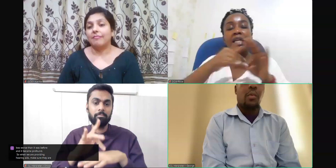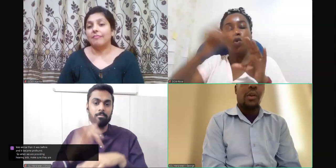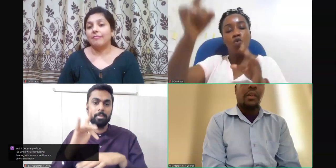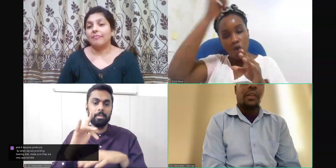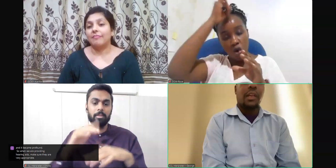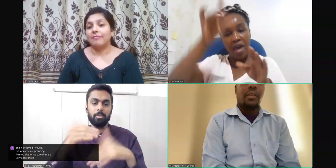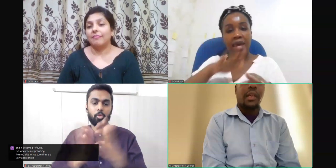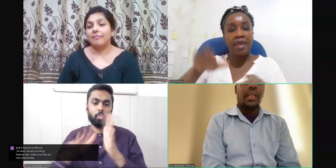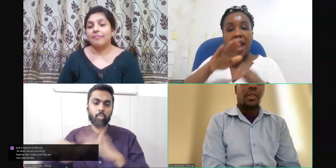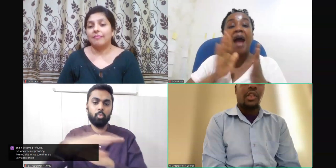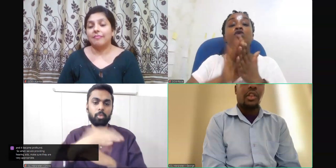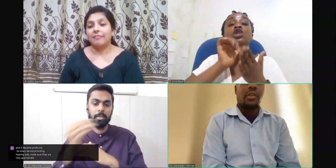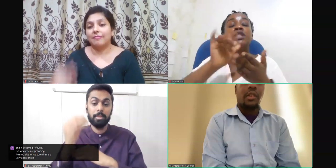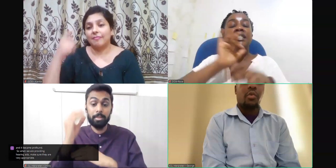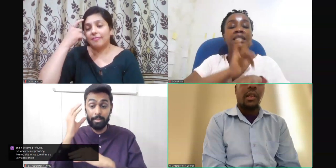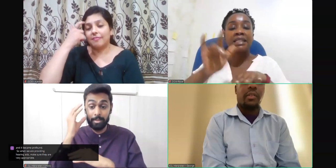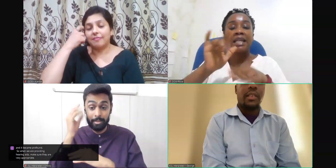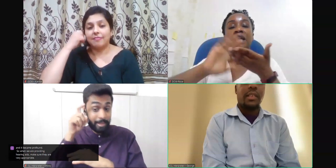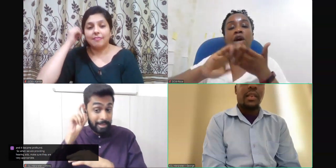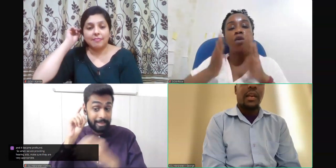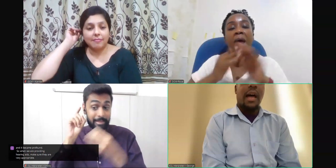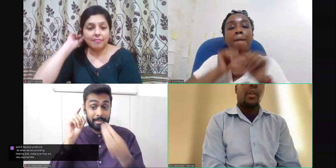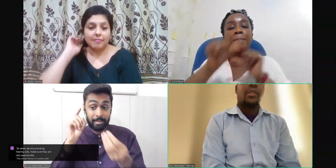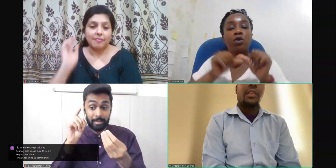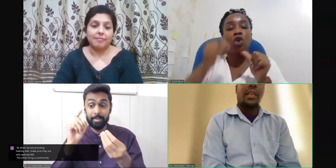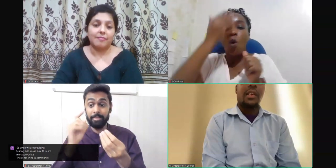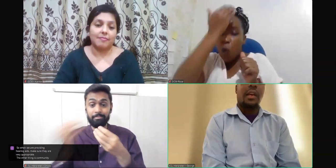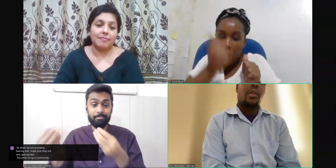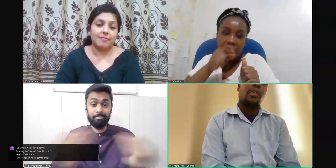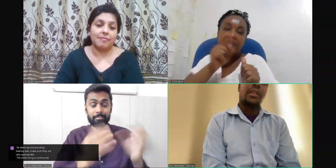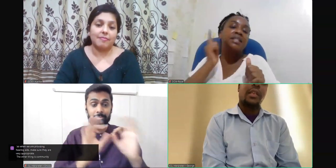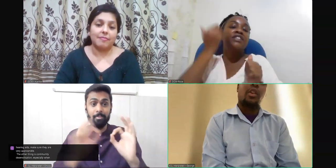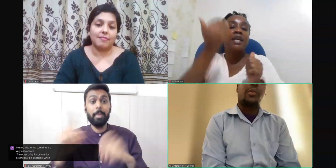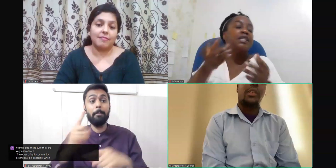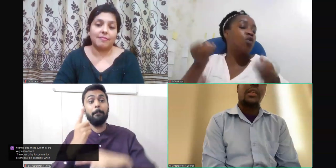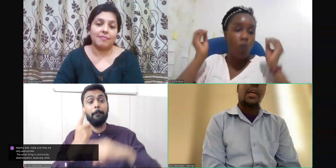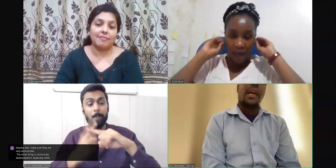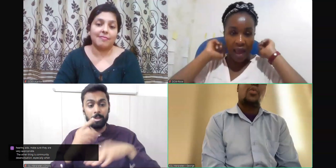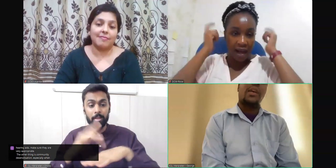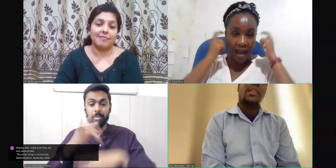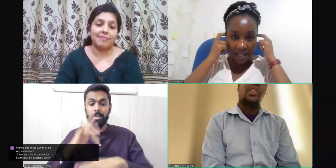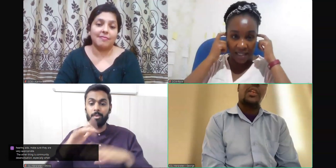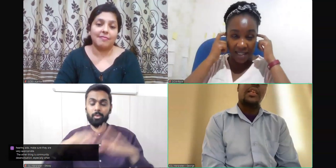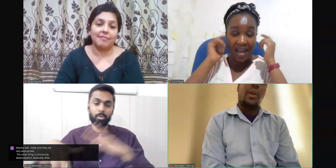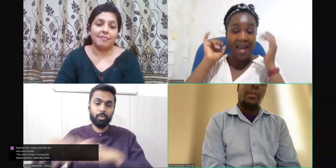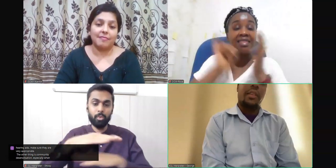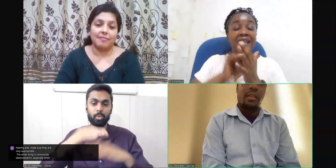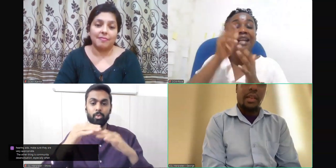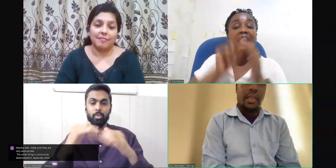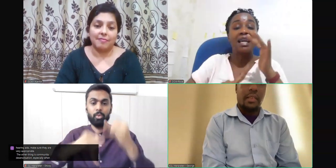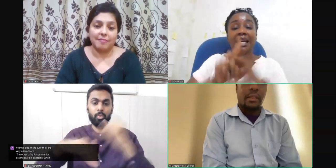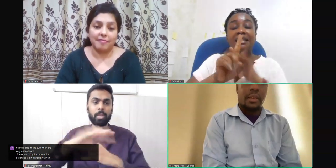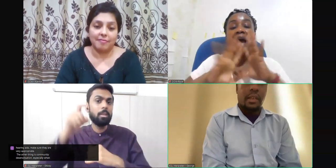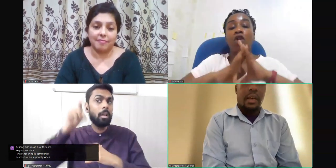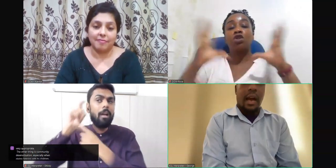especially when giving hearing aids to the children in the rural areas. And we're not sensitizing the community as to why this child is wearing the